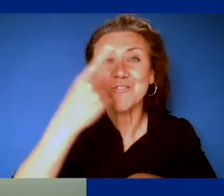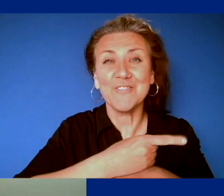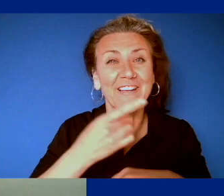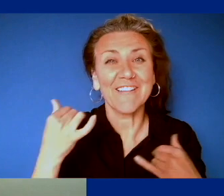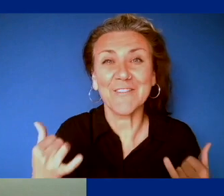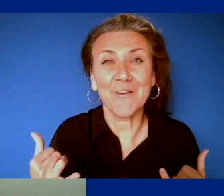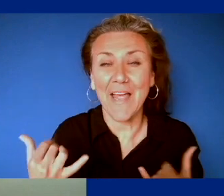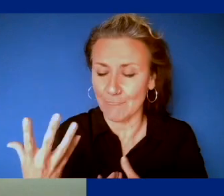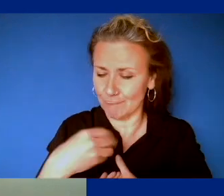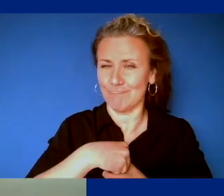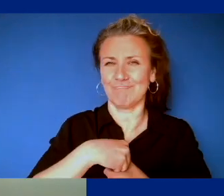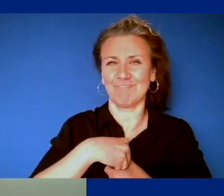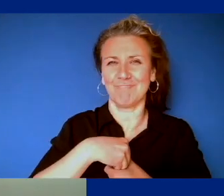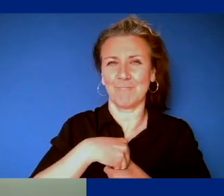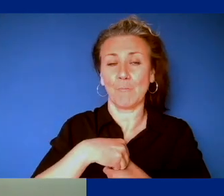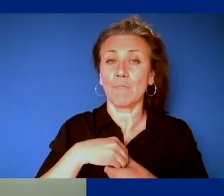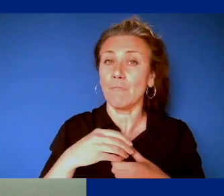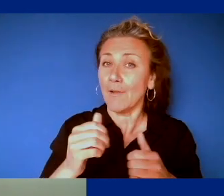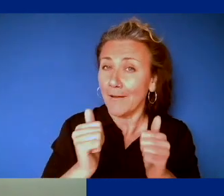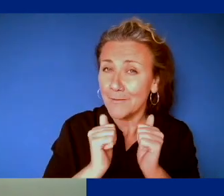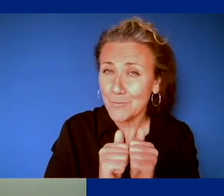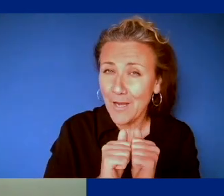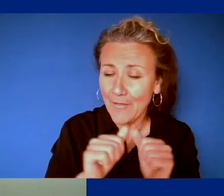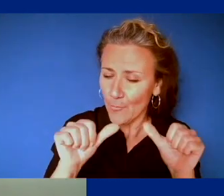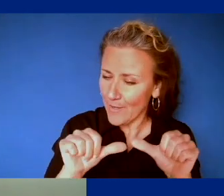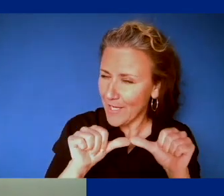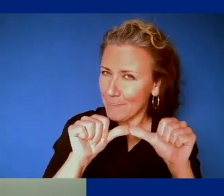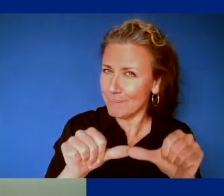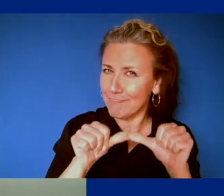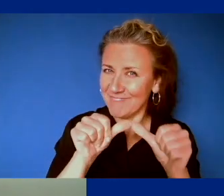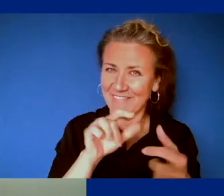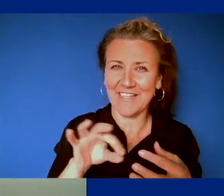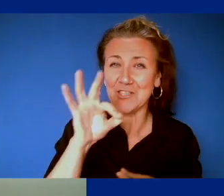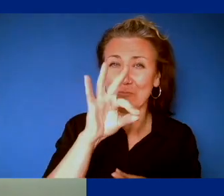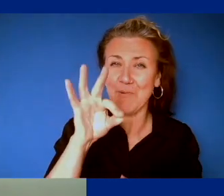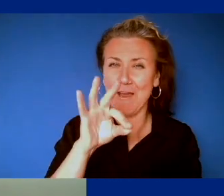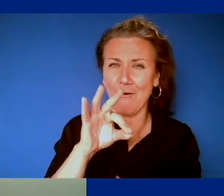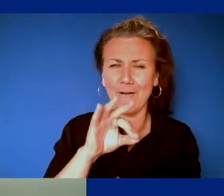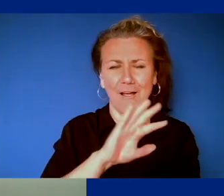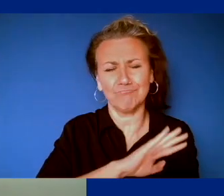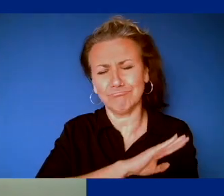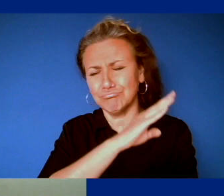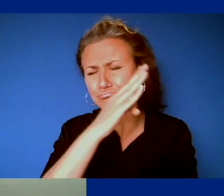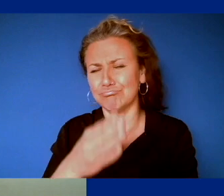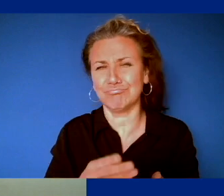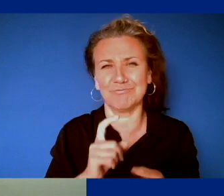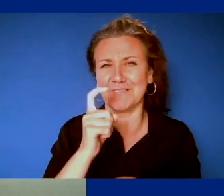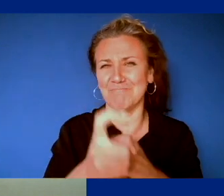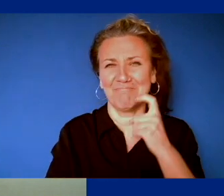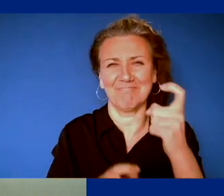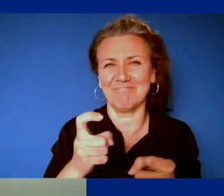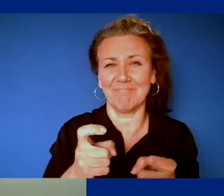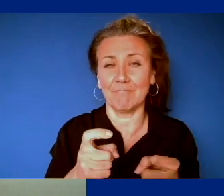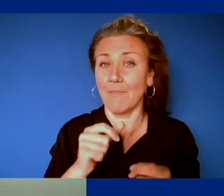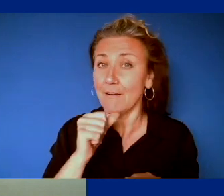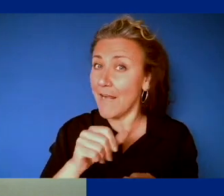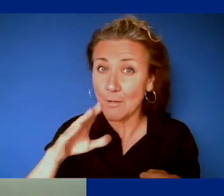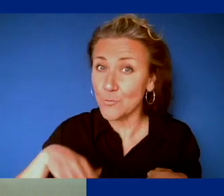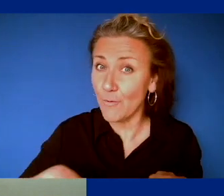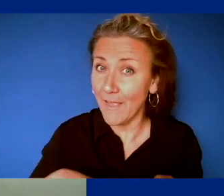day. Together, we can keep the spirit of radical generosity going. It's not too late to